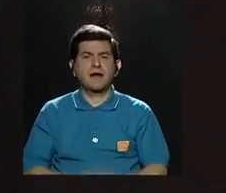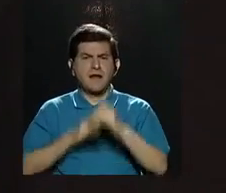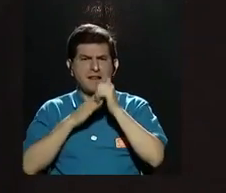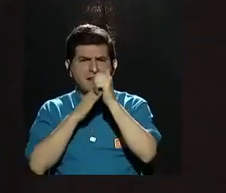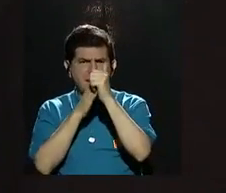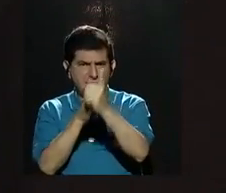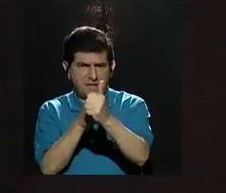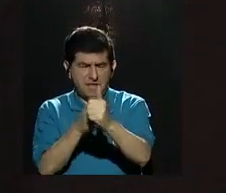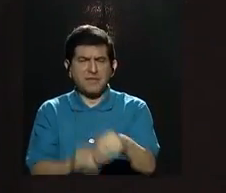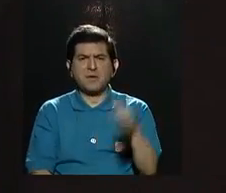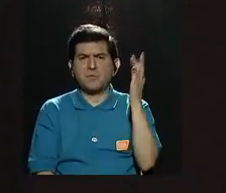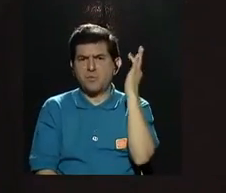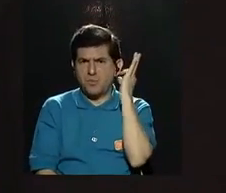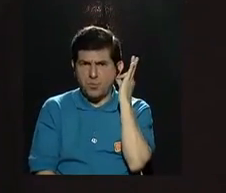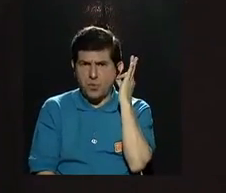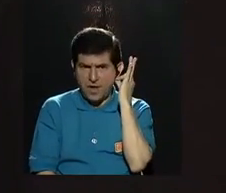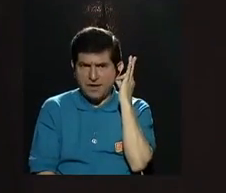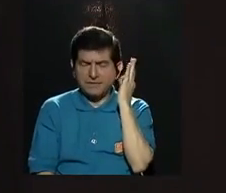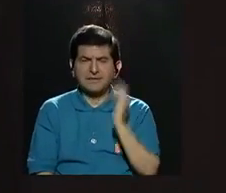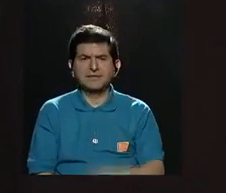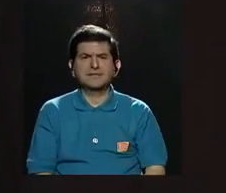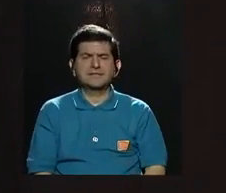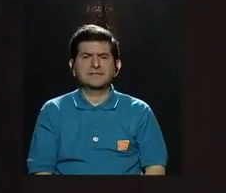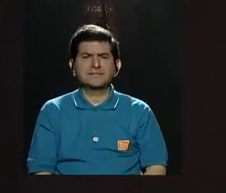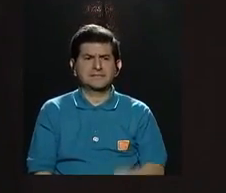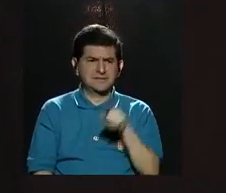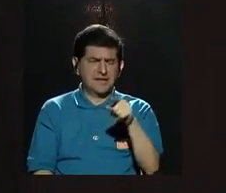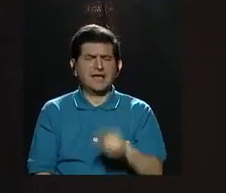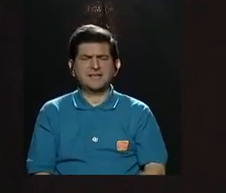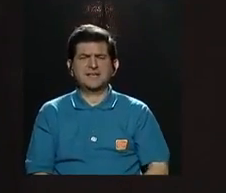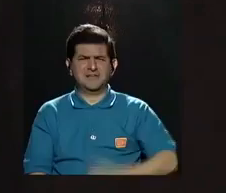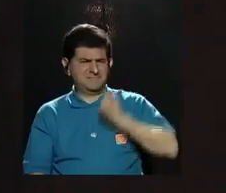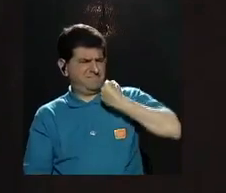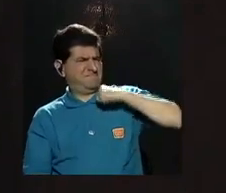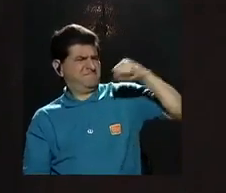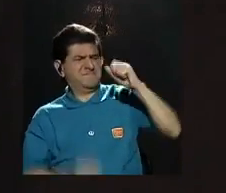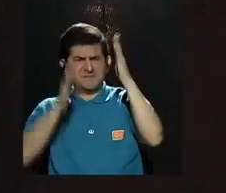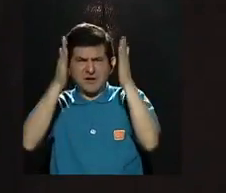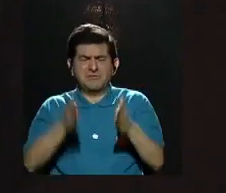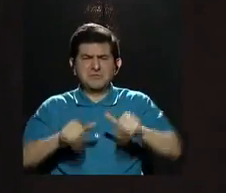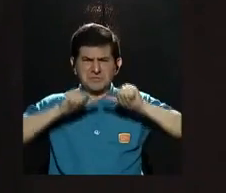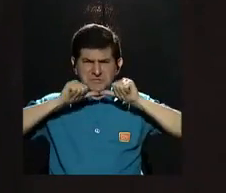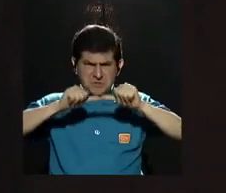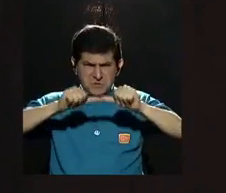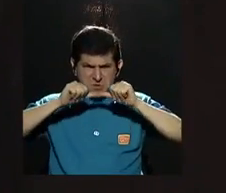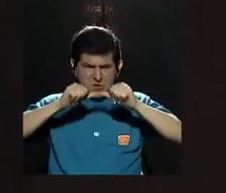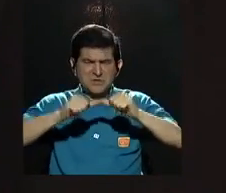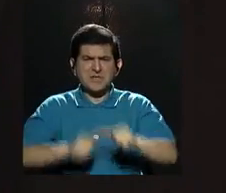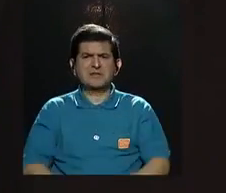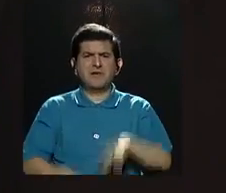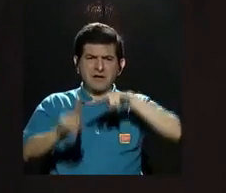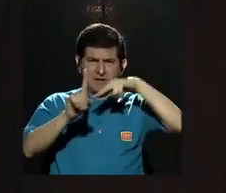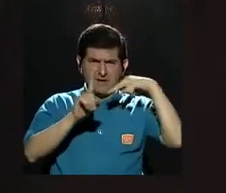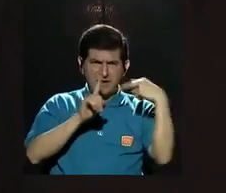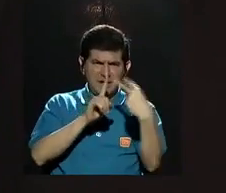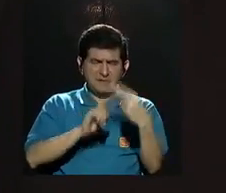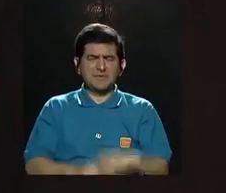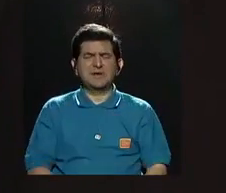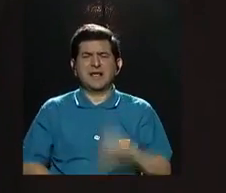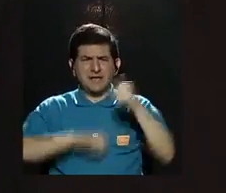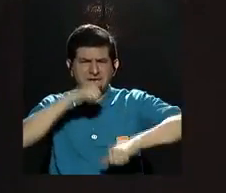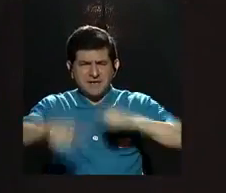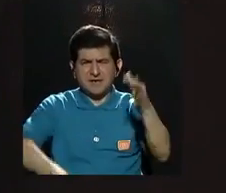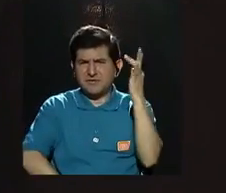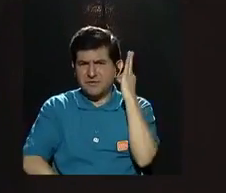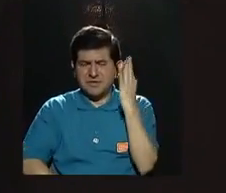Black women who have insisted on feminist approaches to social transformation.